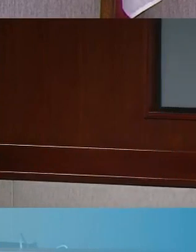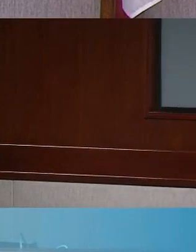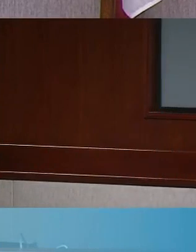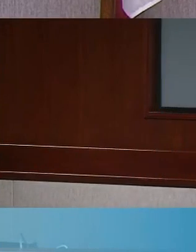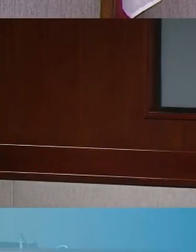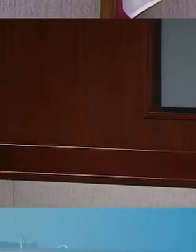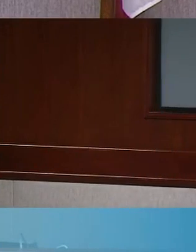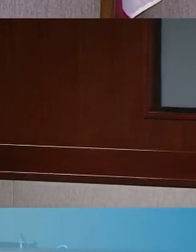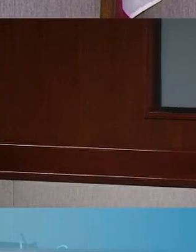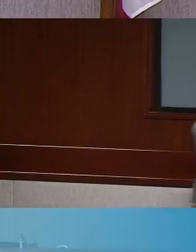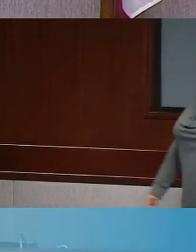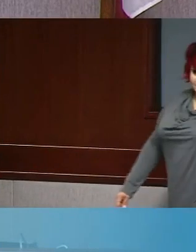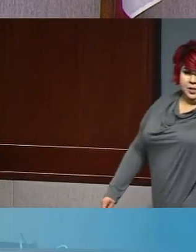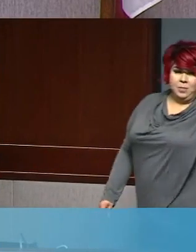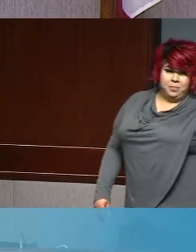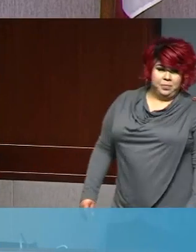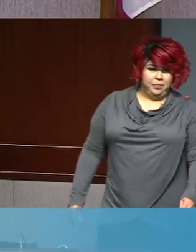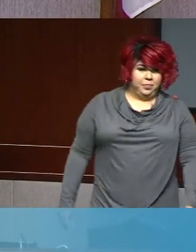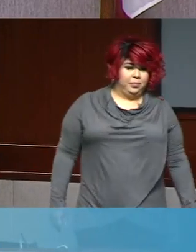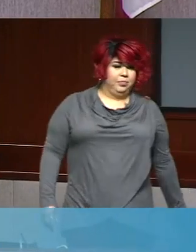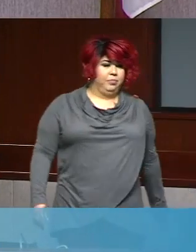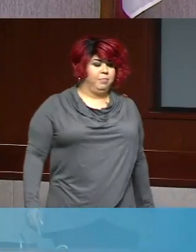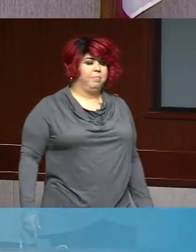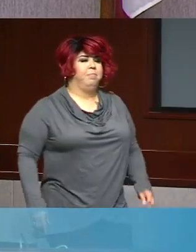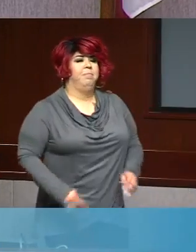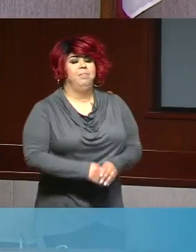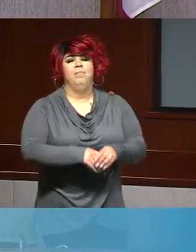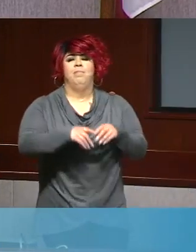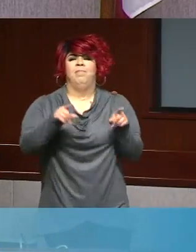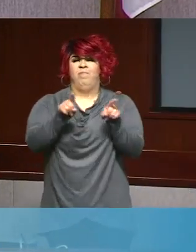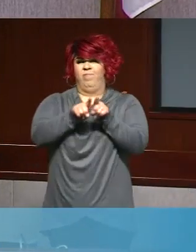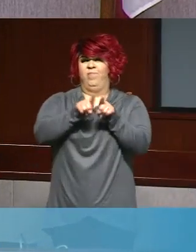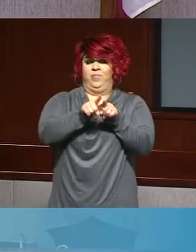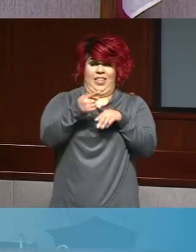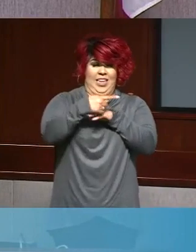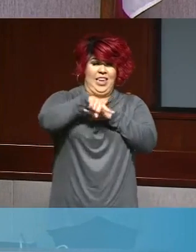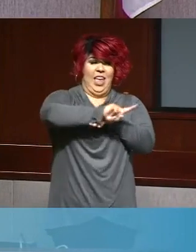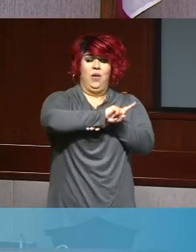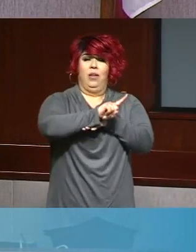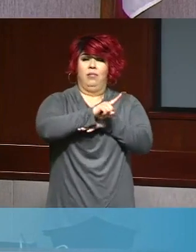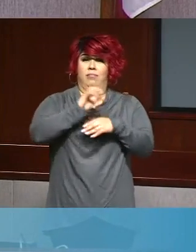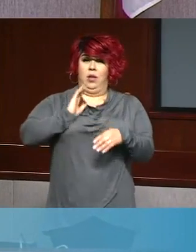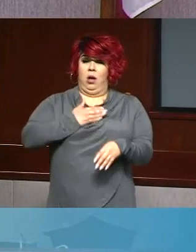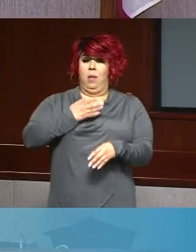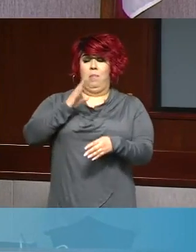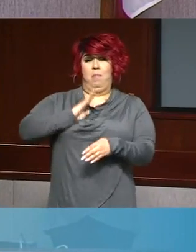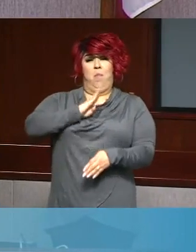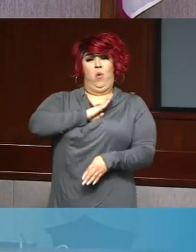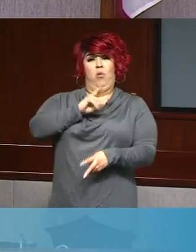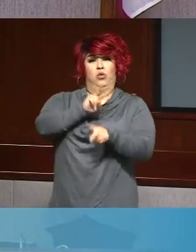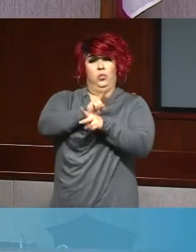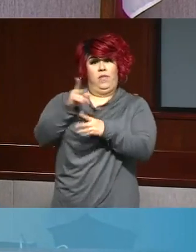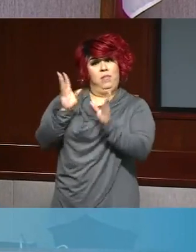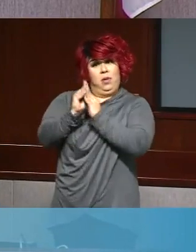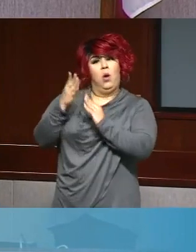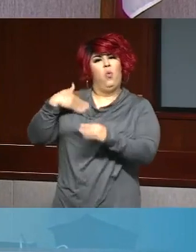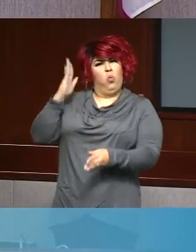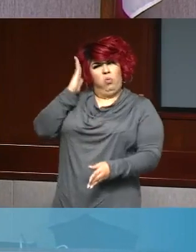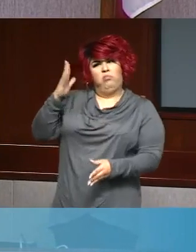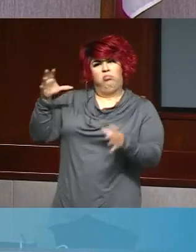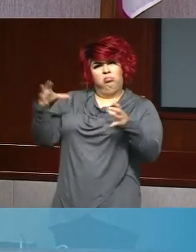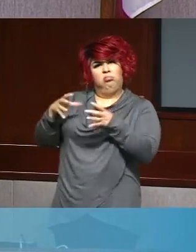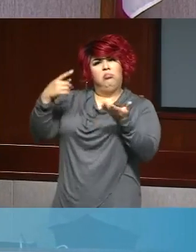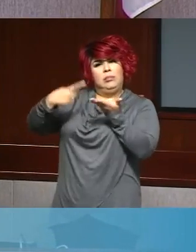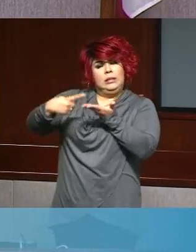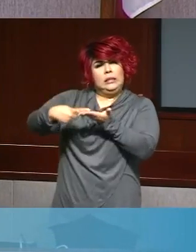be discussing with our board next week at our Board of Supervisors meeting